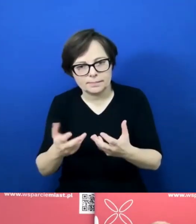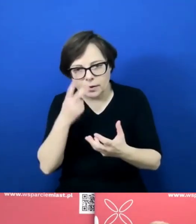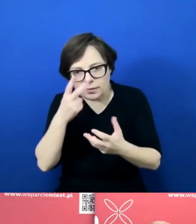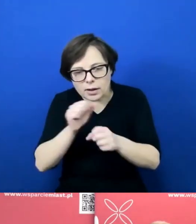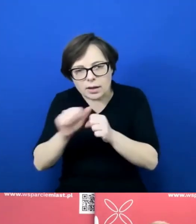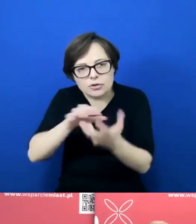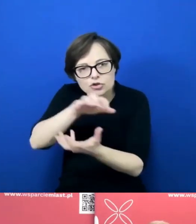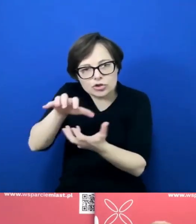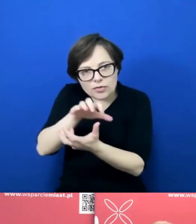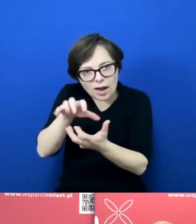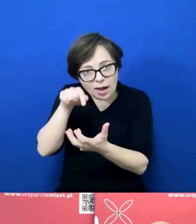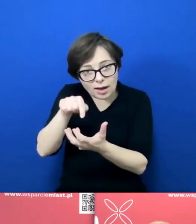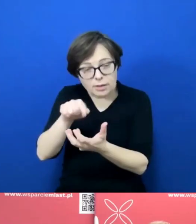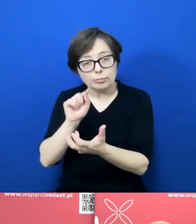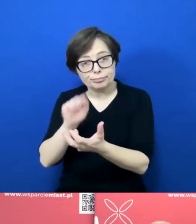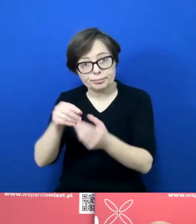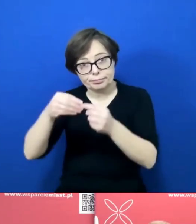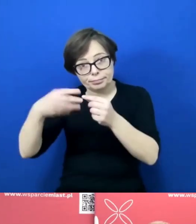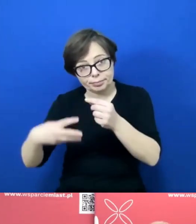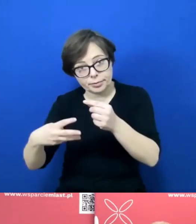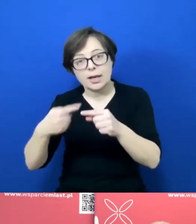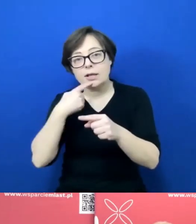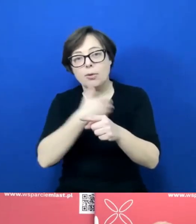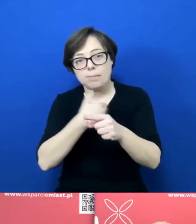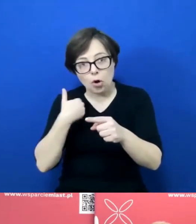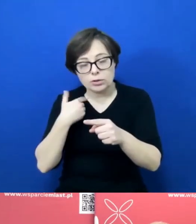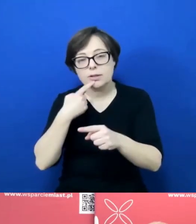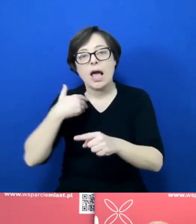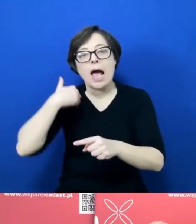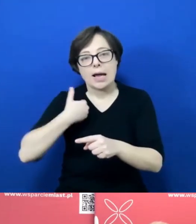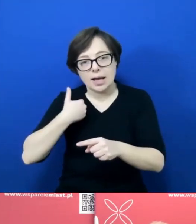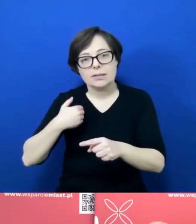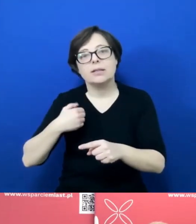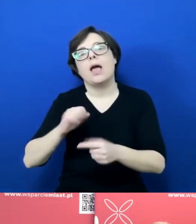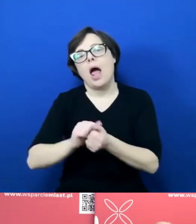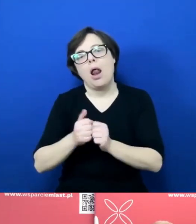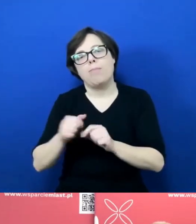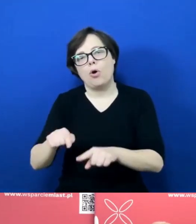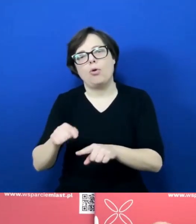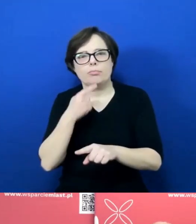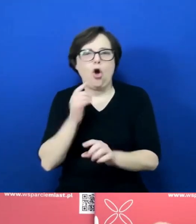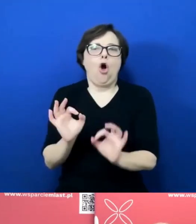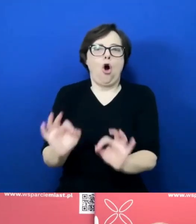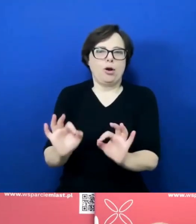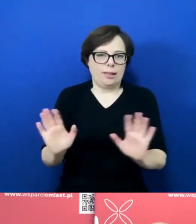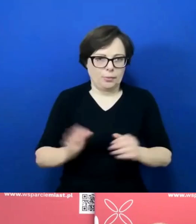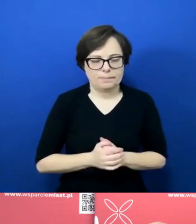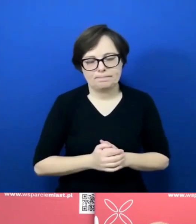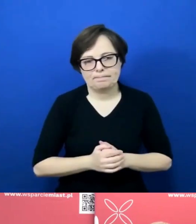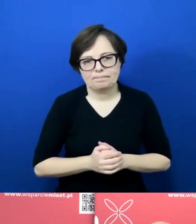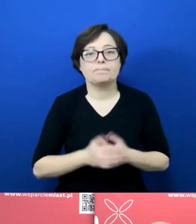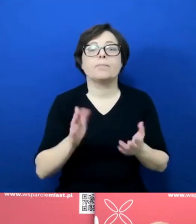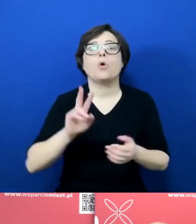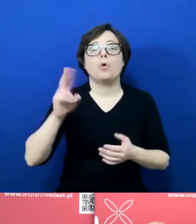bar of Zoom, you have a globe icon. You can click it and choose English or Polish or the original sound.